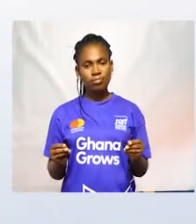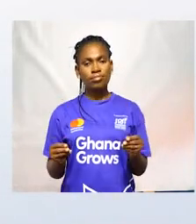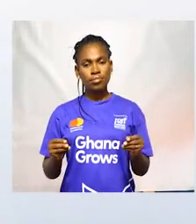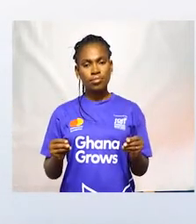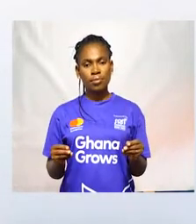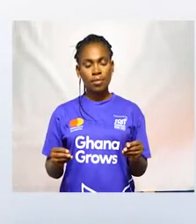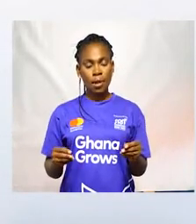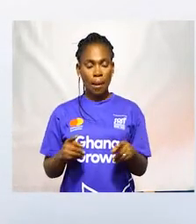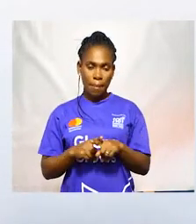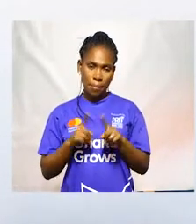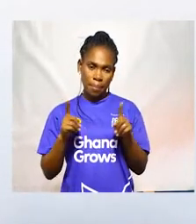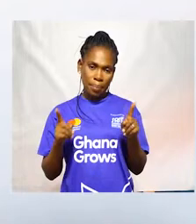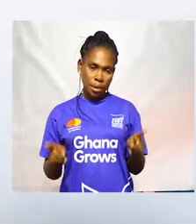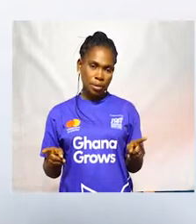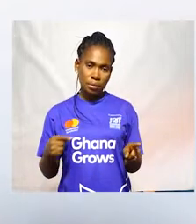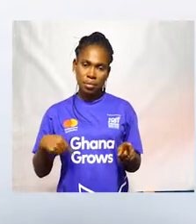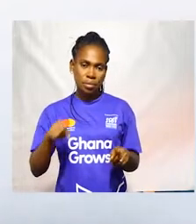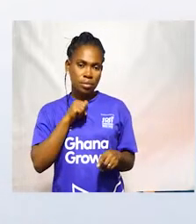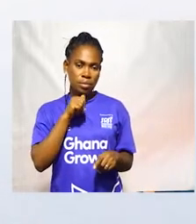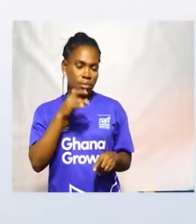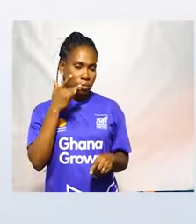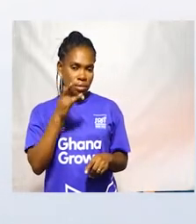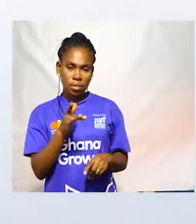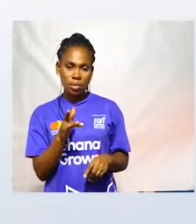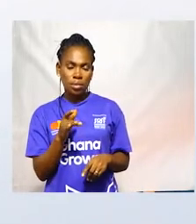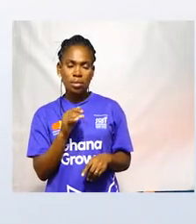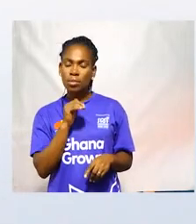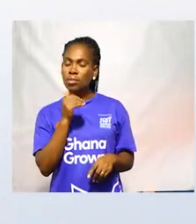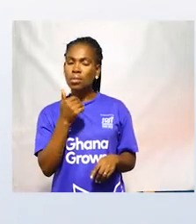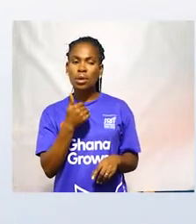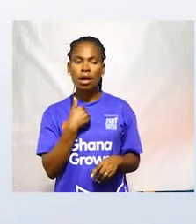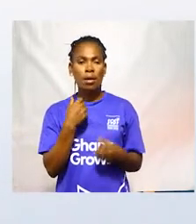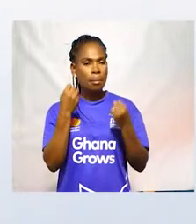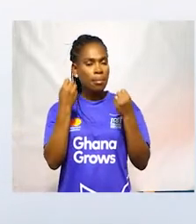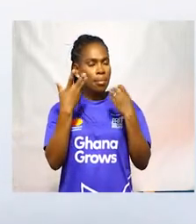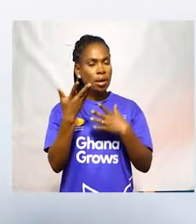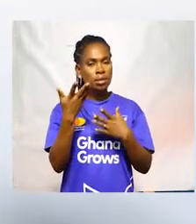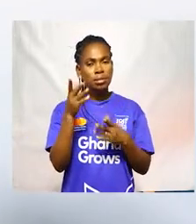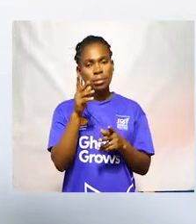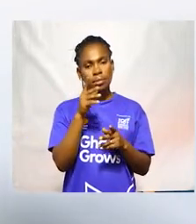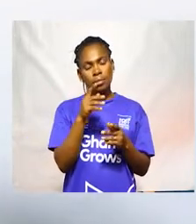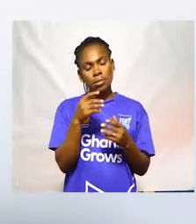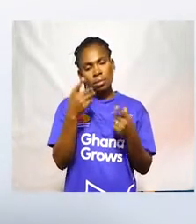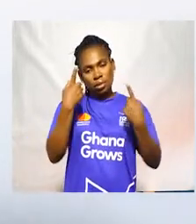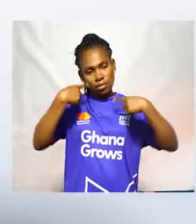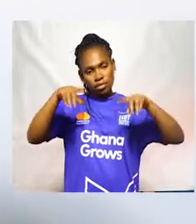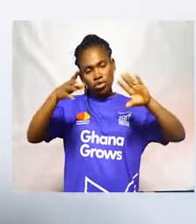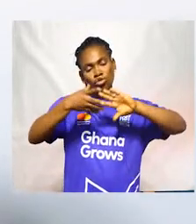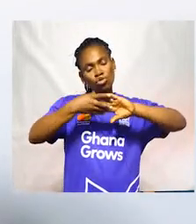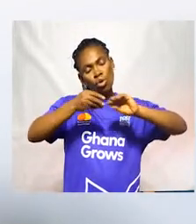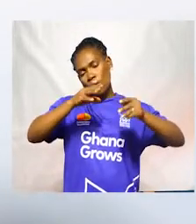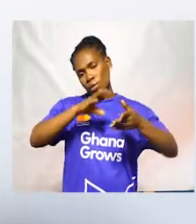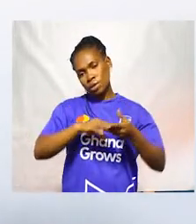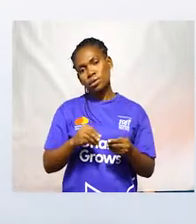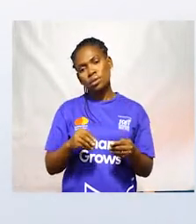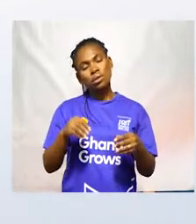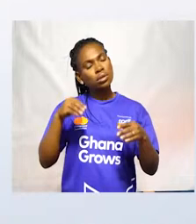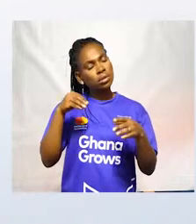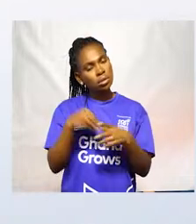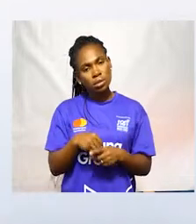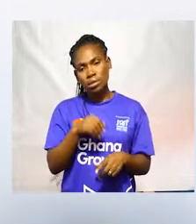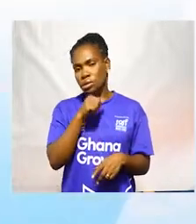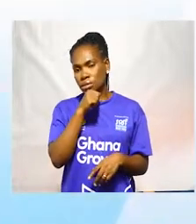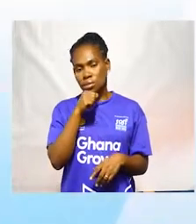Unfortunately for us, we don't have too many of successful stories in the